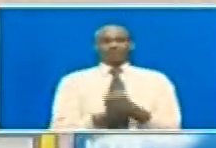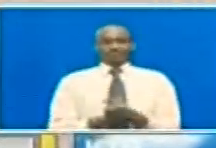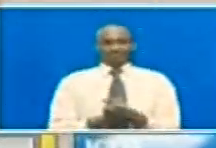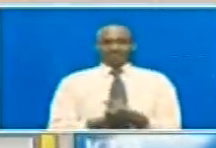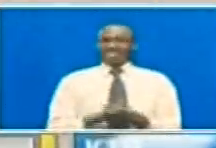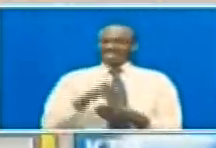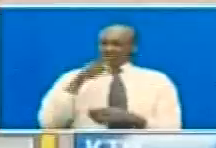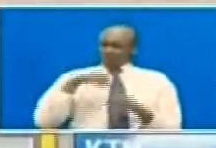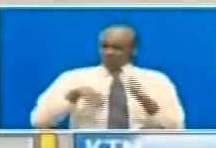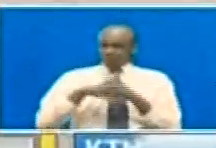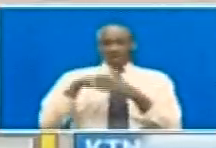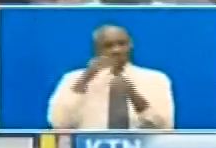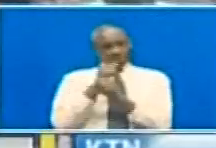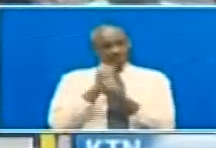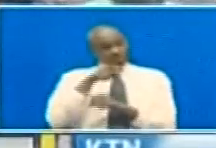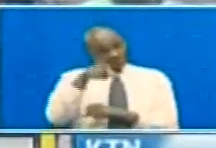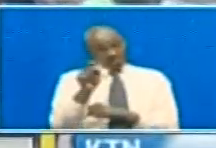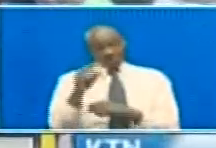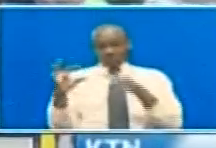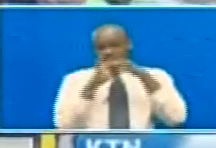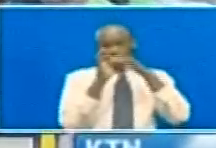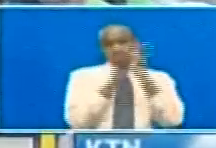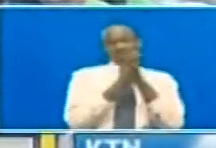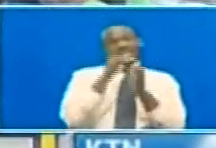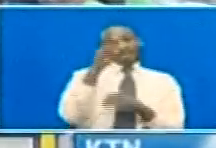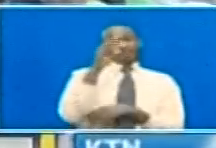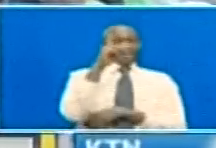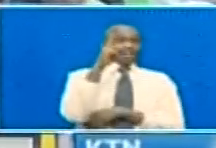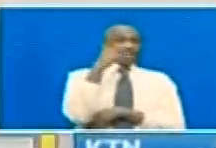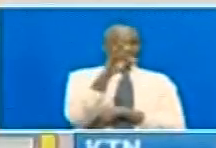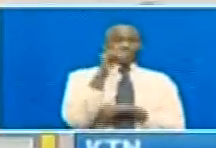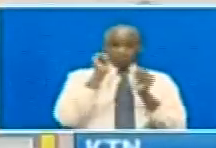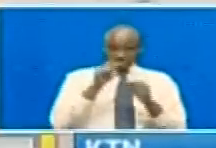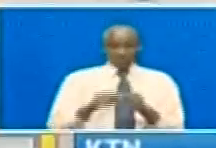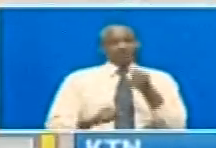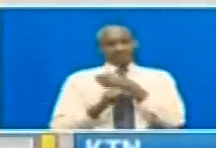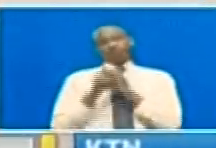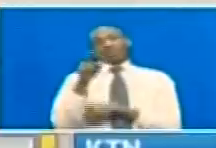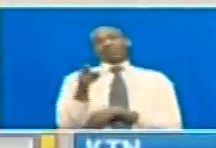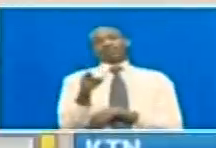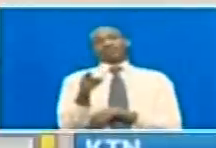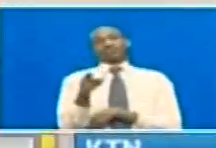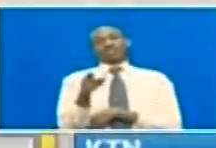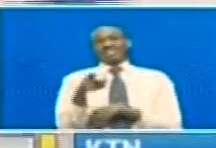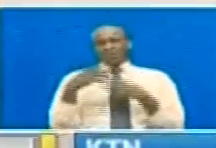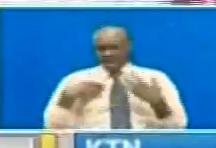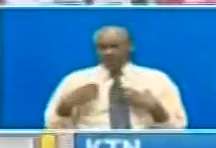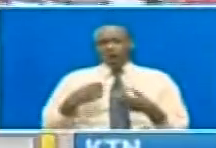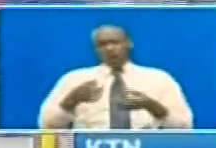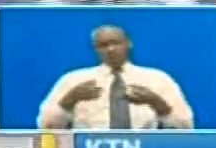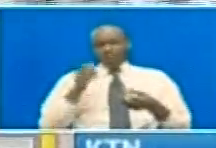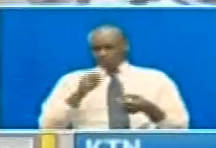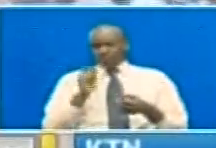Football Association that is affiliated to the National Football Kenya Federation hopes that one of their own will be seconded to manage the game instead of an official